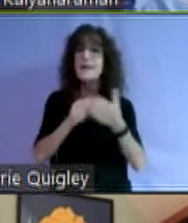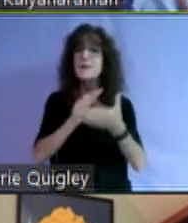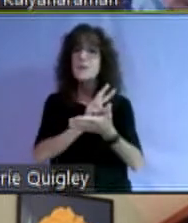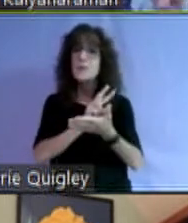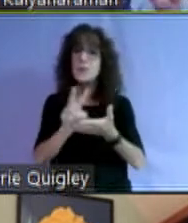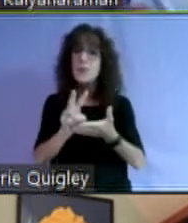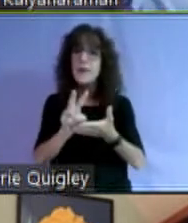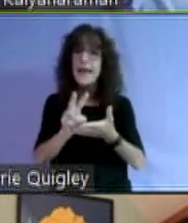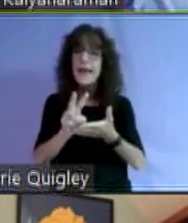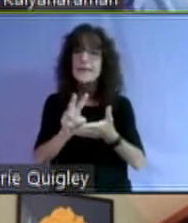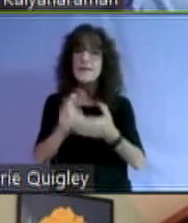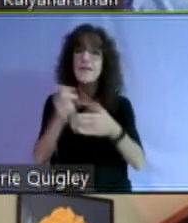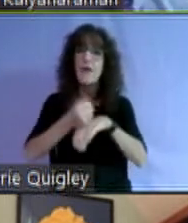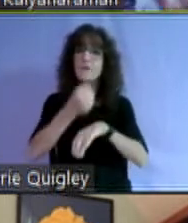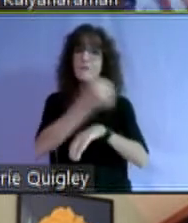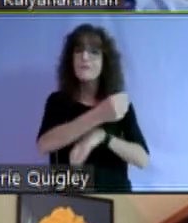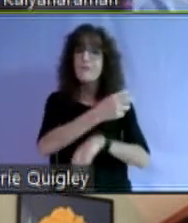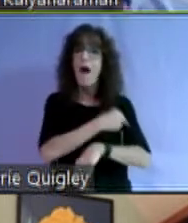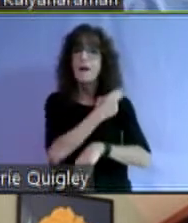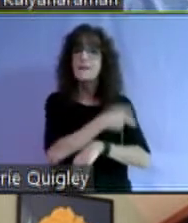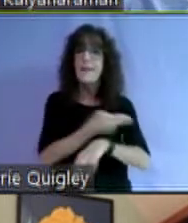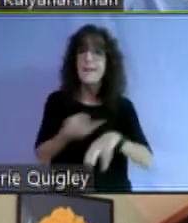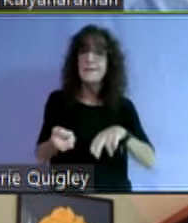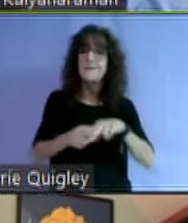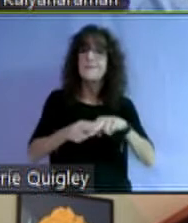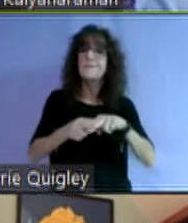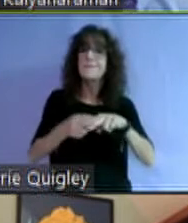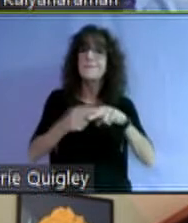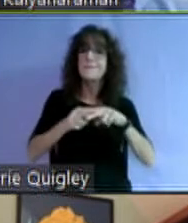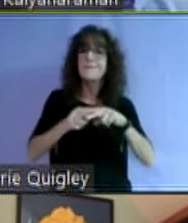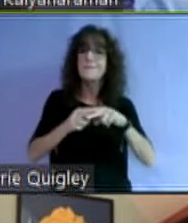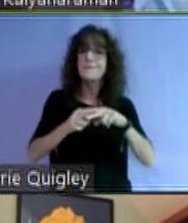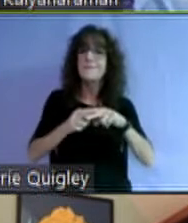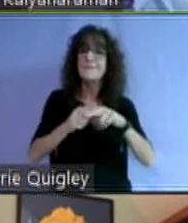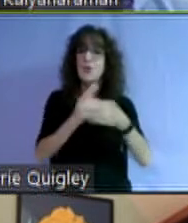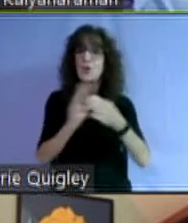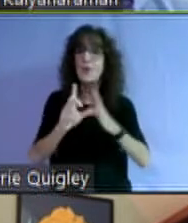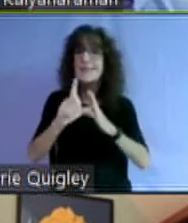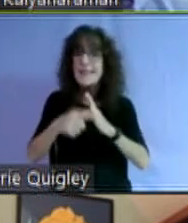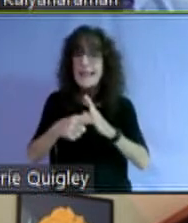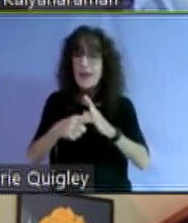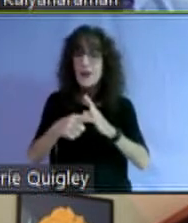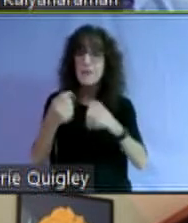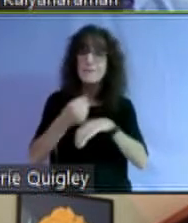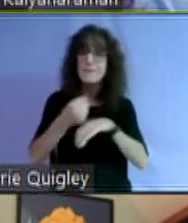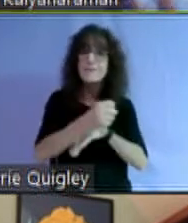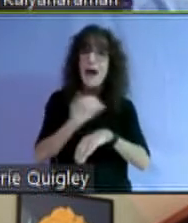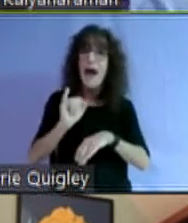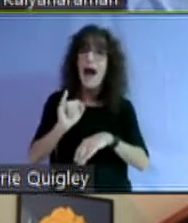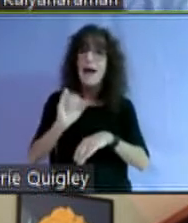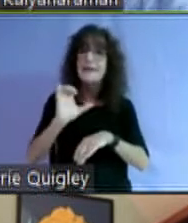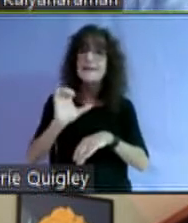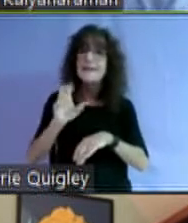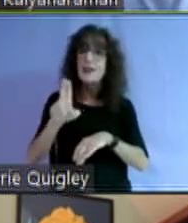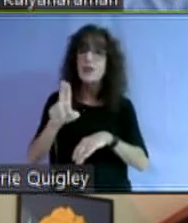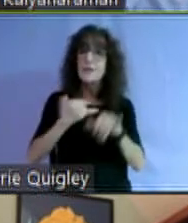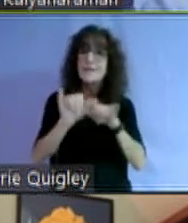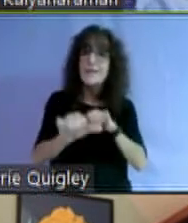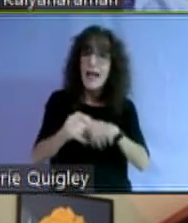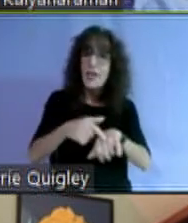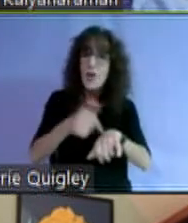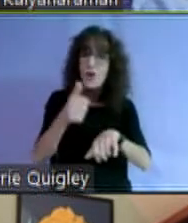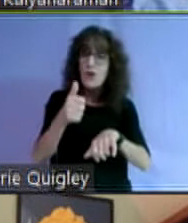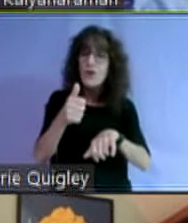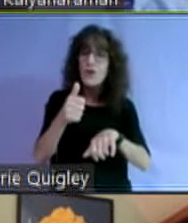for your hospitalizations to increase. Then another 2 weeks later, you'll see ICU stays increase. And then another 2